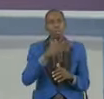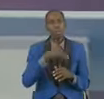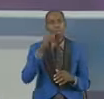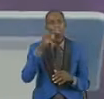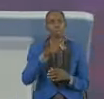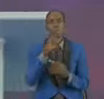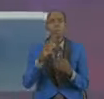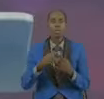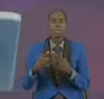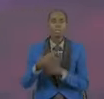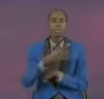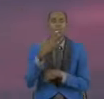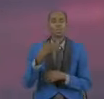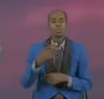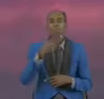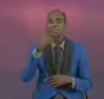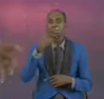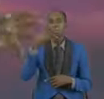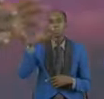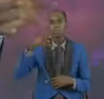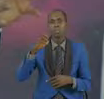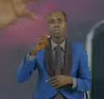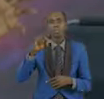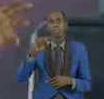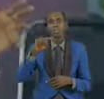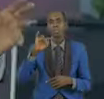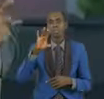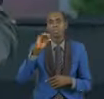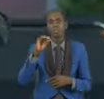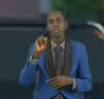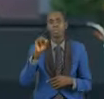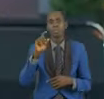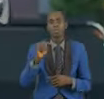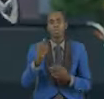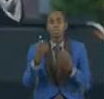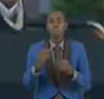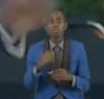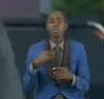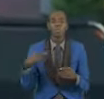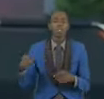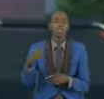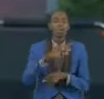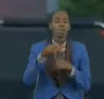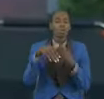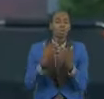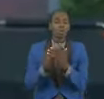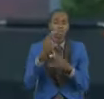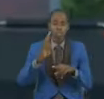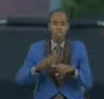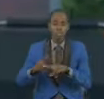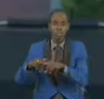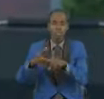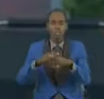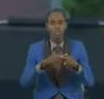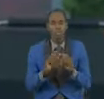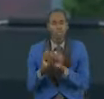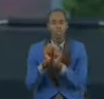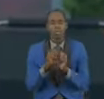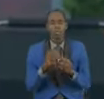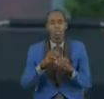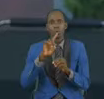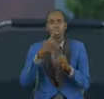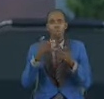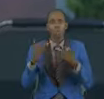fully come, they were all sitting together in one accord in one place. And suddenly there